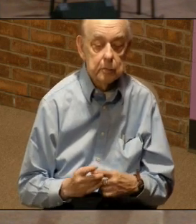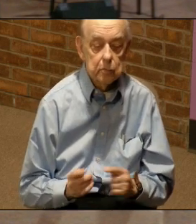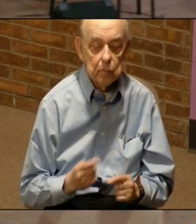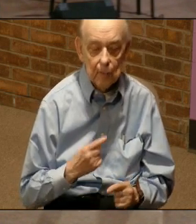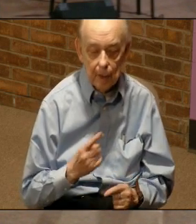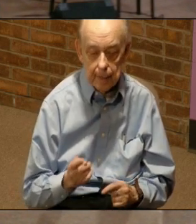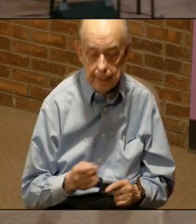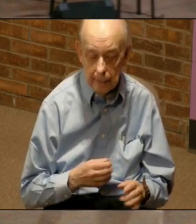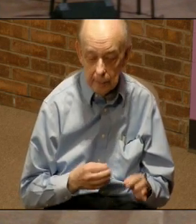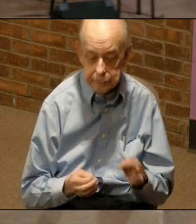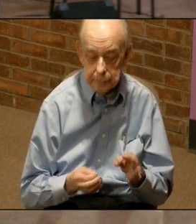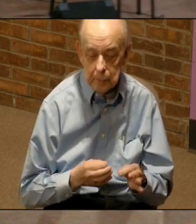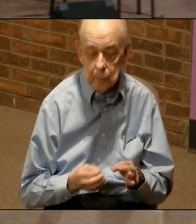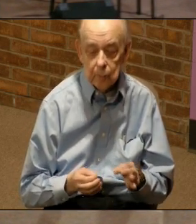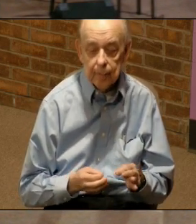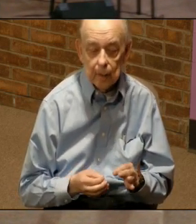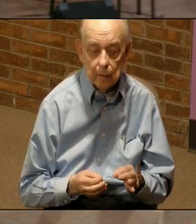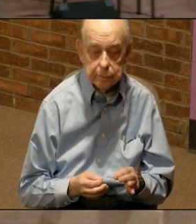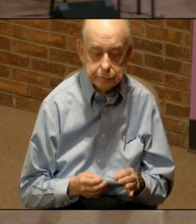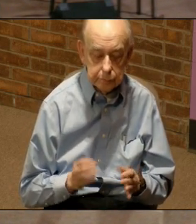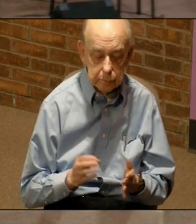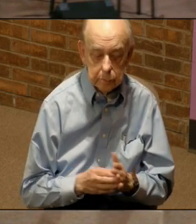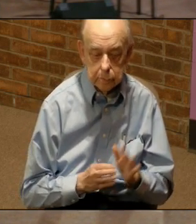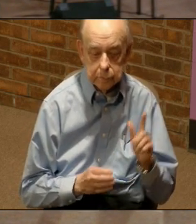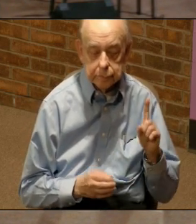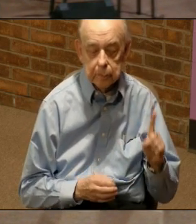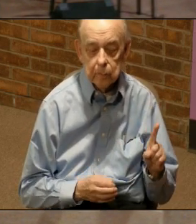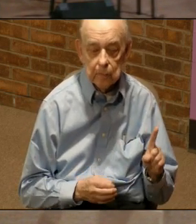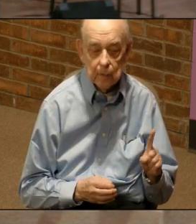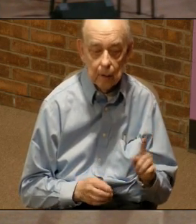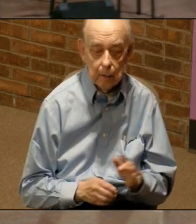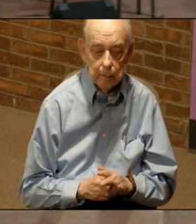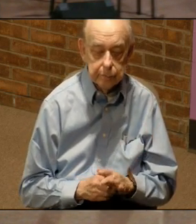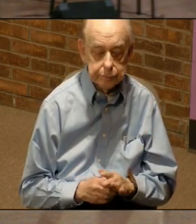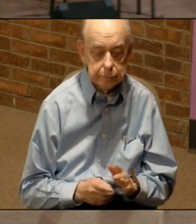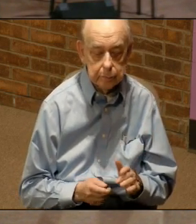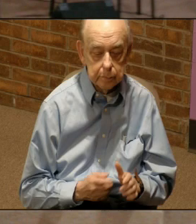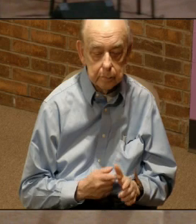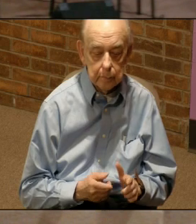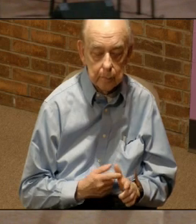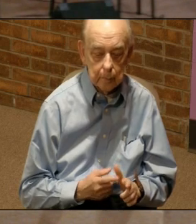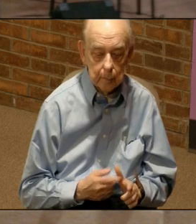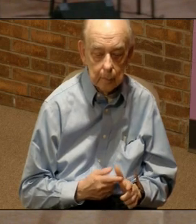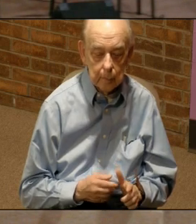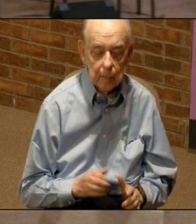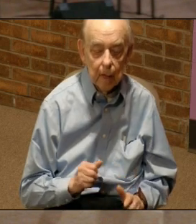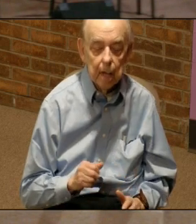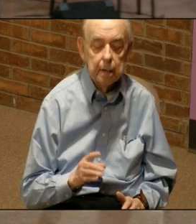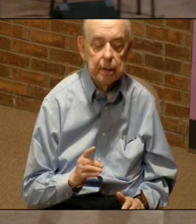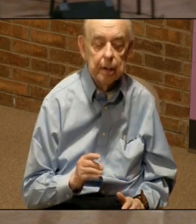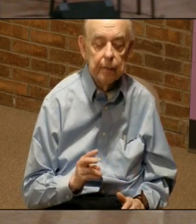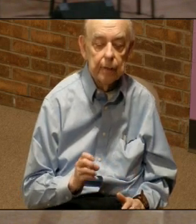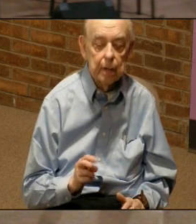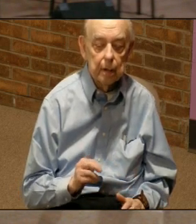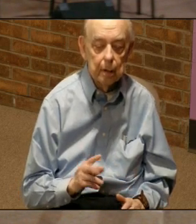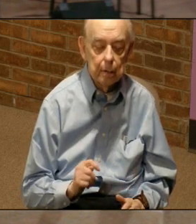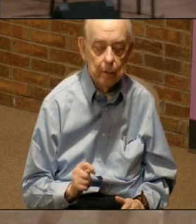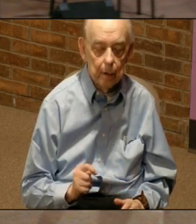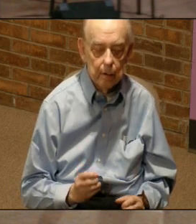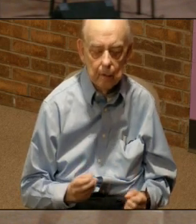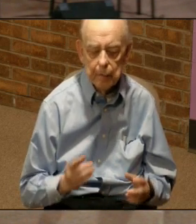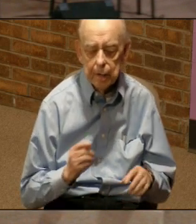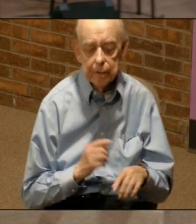to describe in chapter 1, first of all, is the Advent. And so